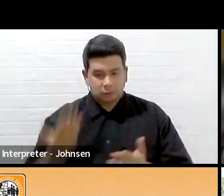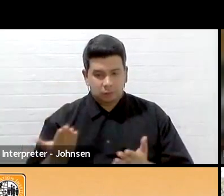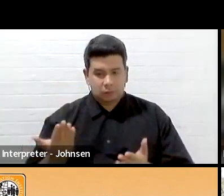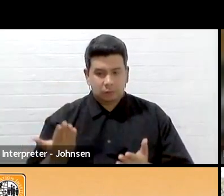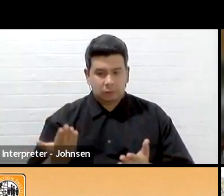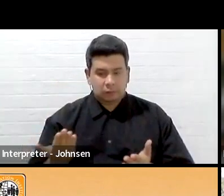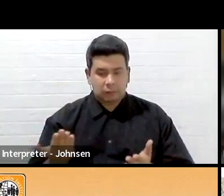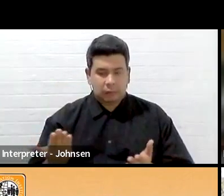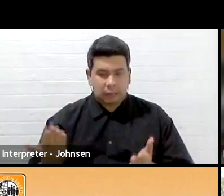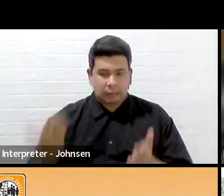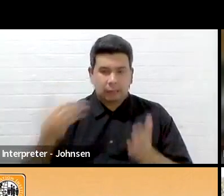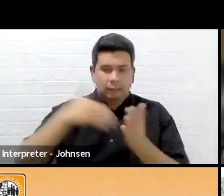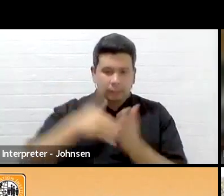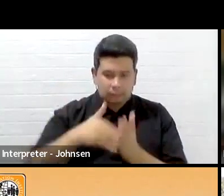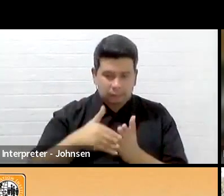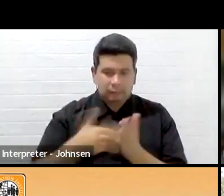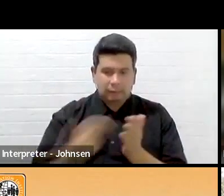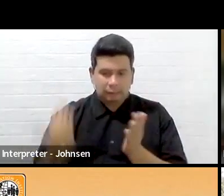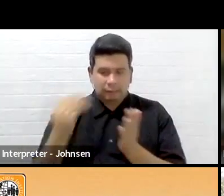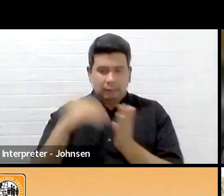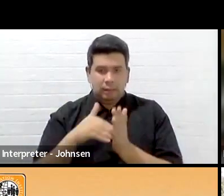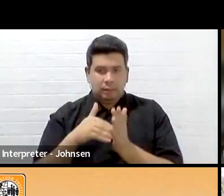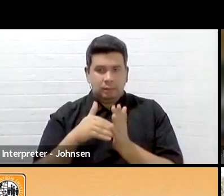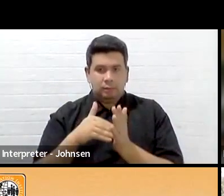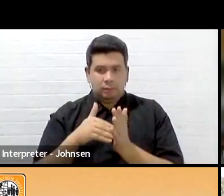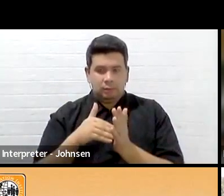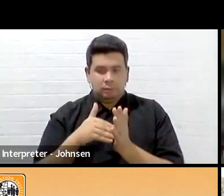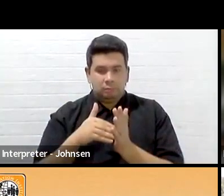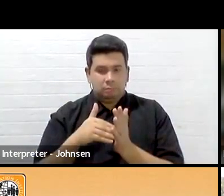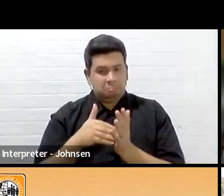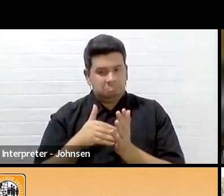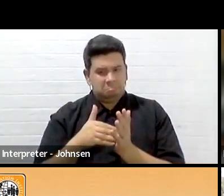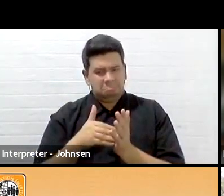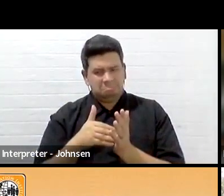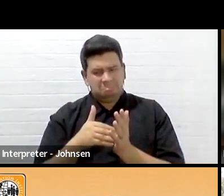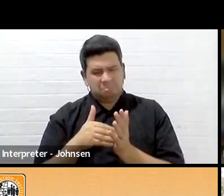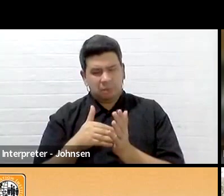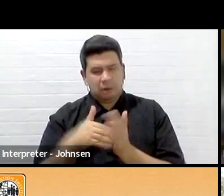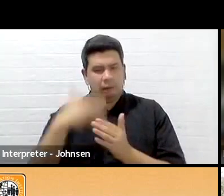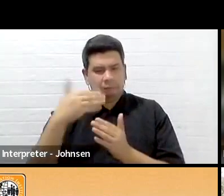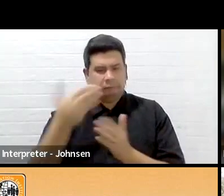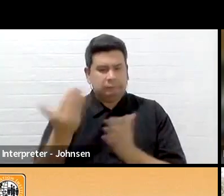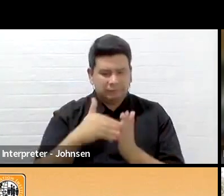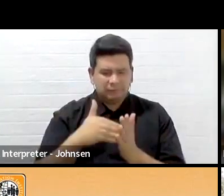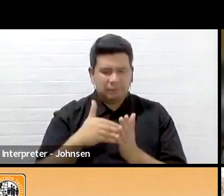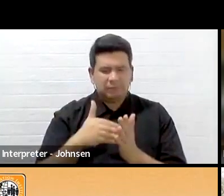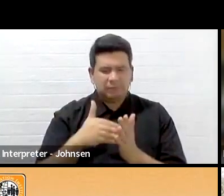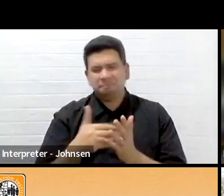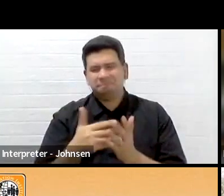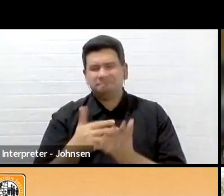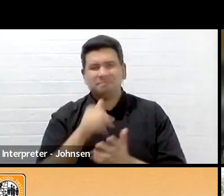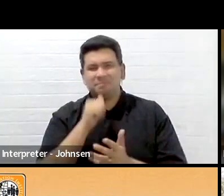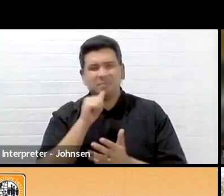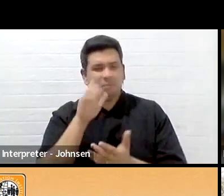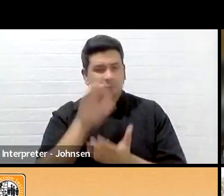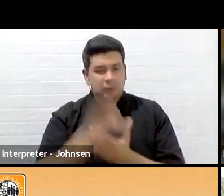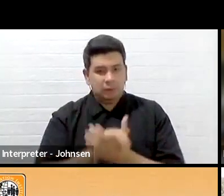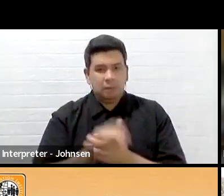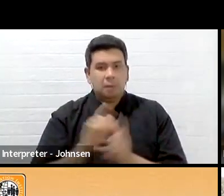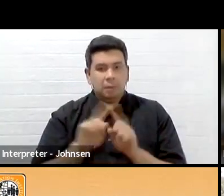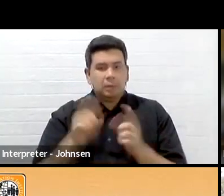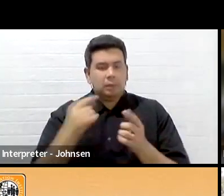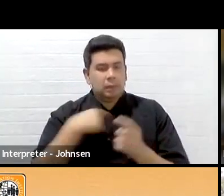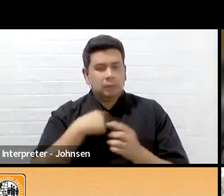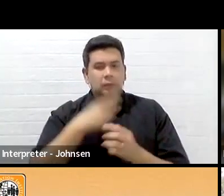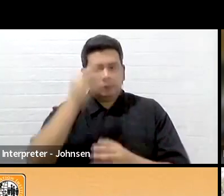history. Because the objective conditions of 1918 may be extremely different, as I